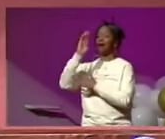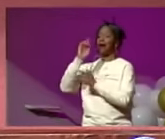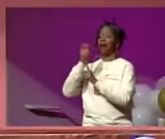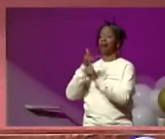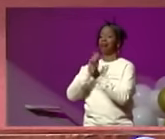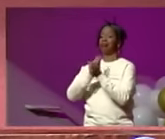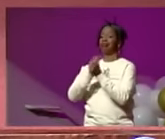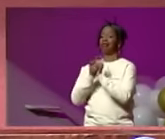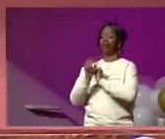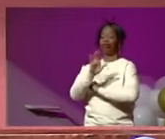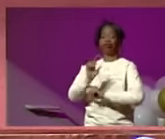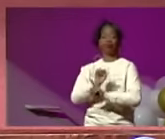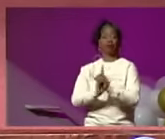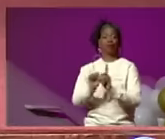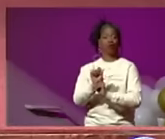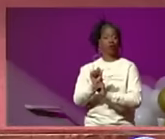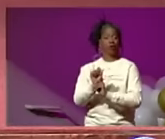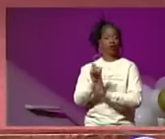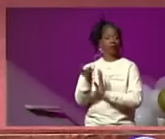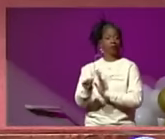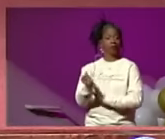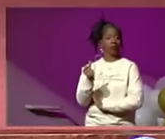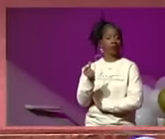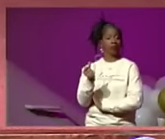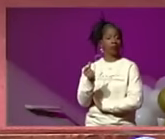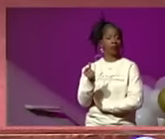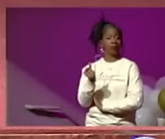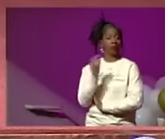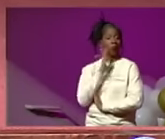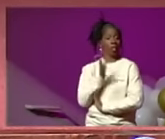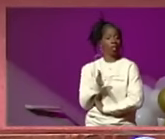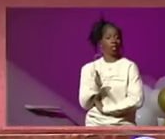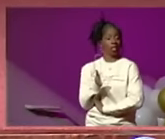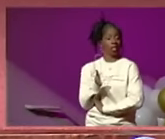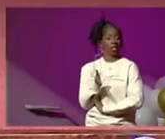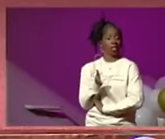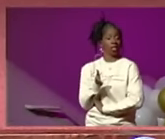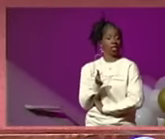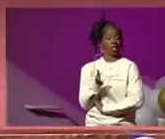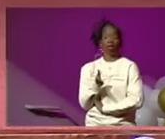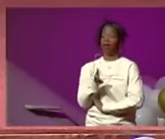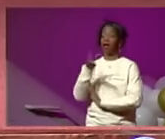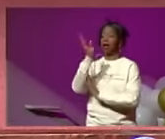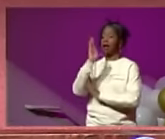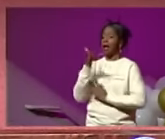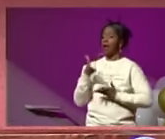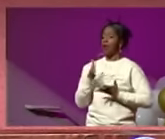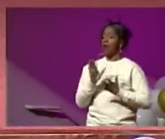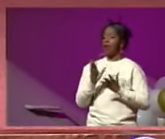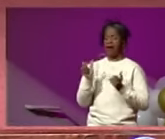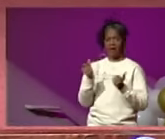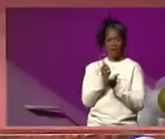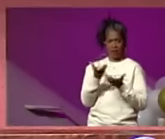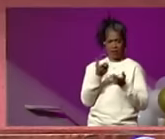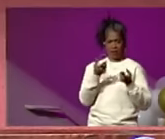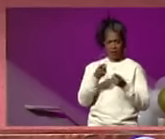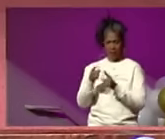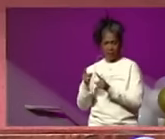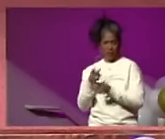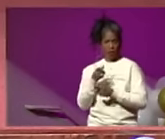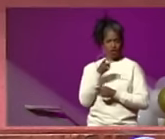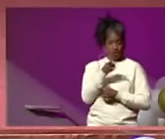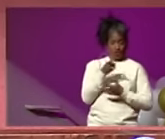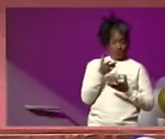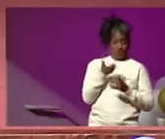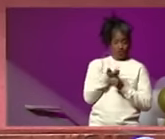redirection. Man, that's some good stuff right there. God can allow what has disrupted what you wanted.